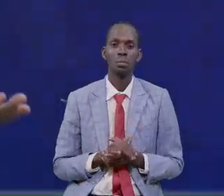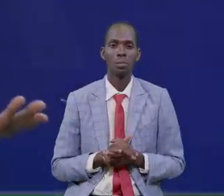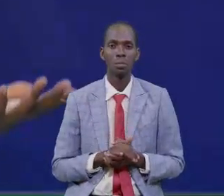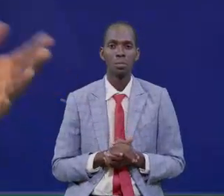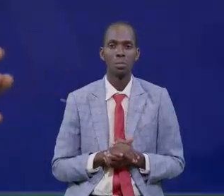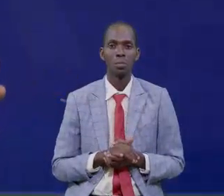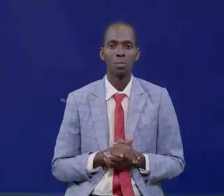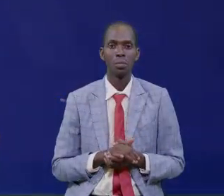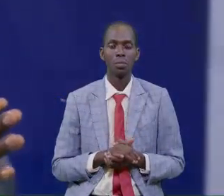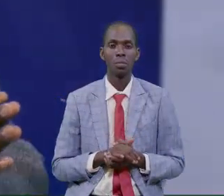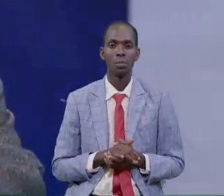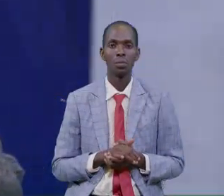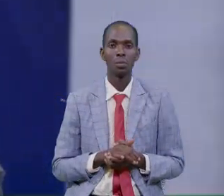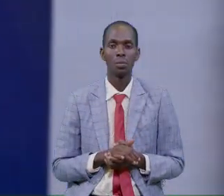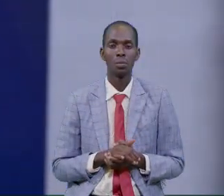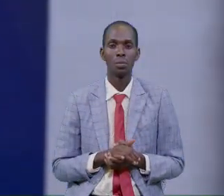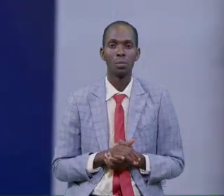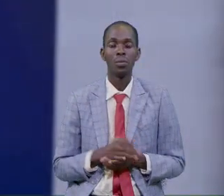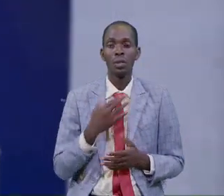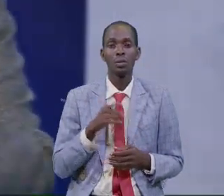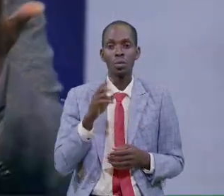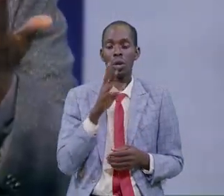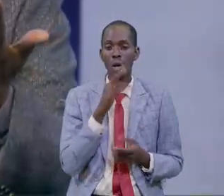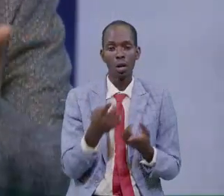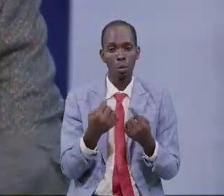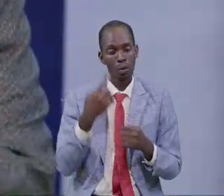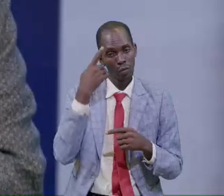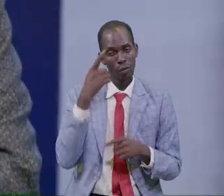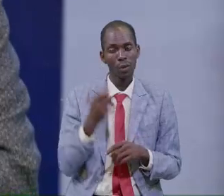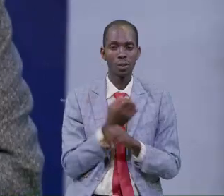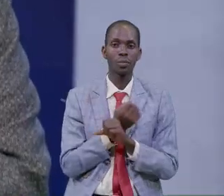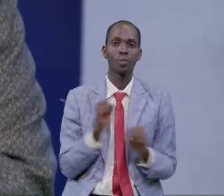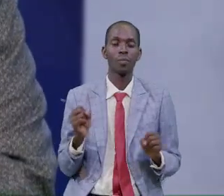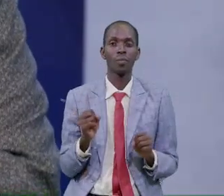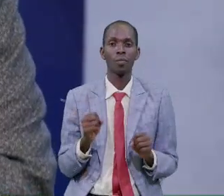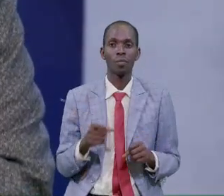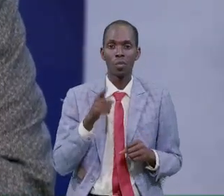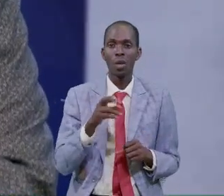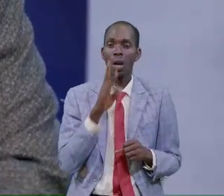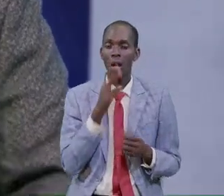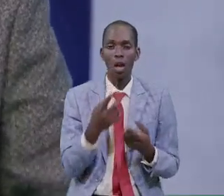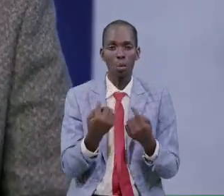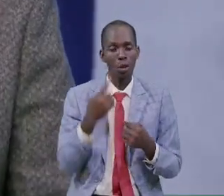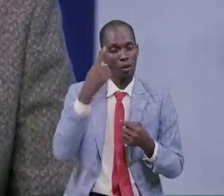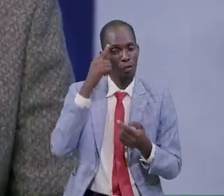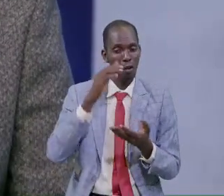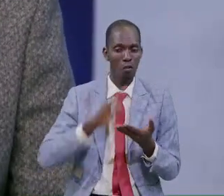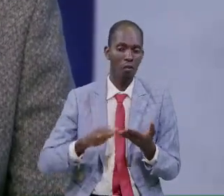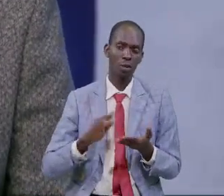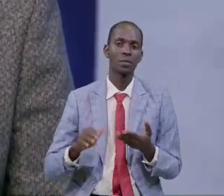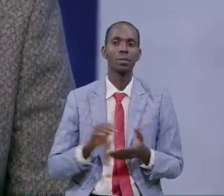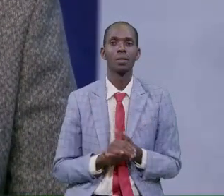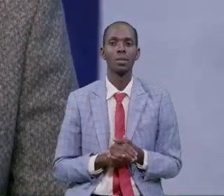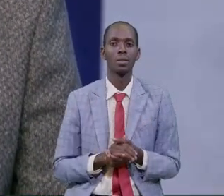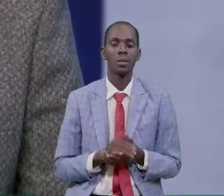And you are coming for salvation. You are coming for forgiveness. That's his business. He